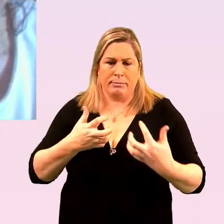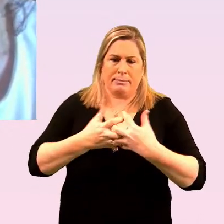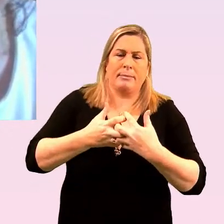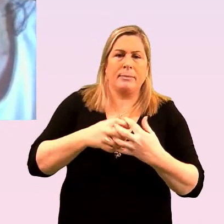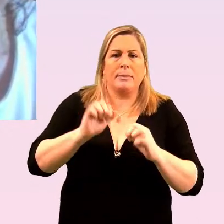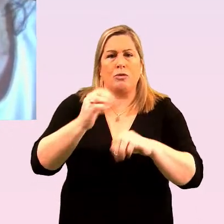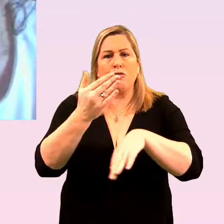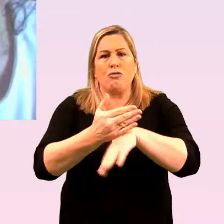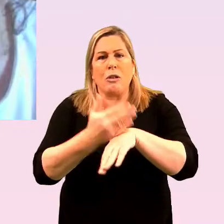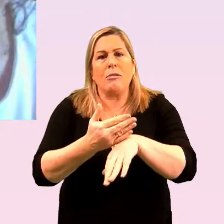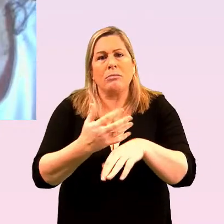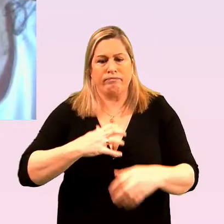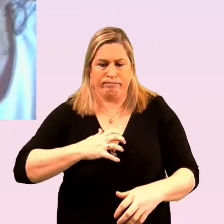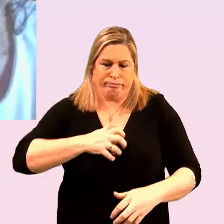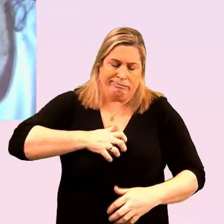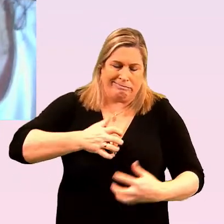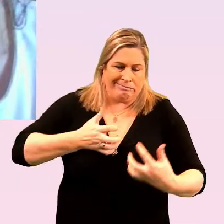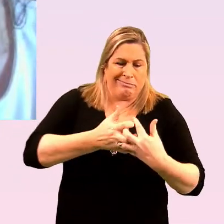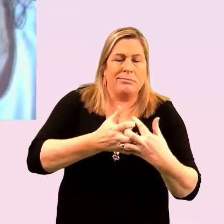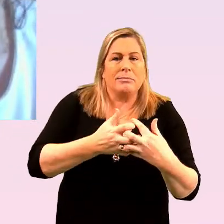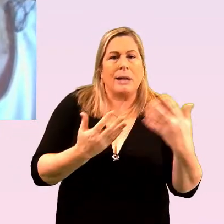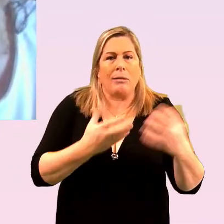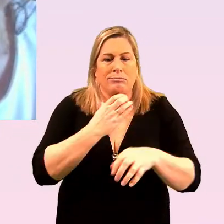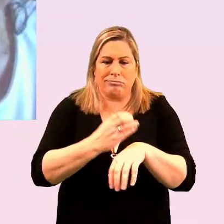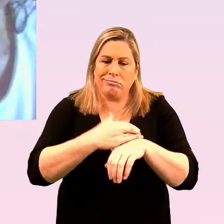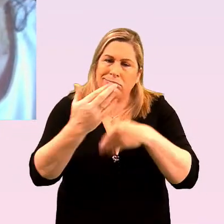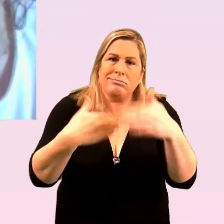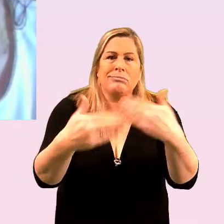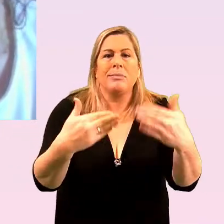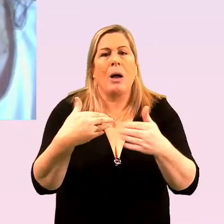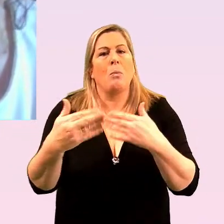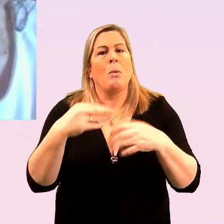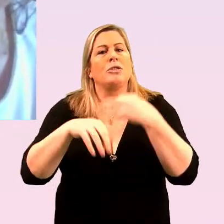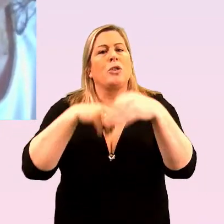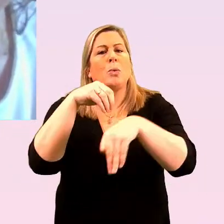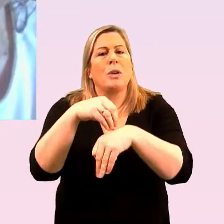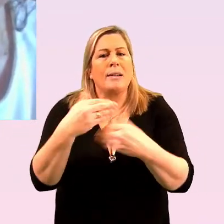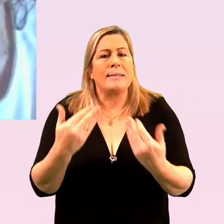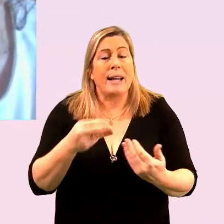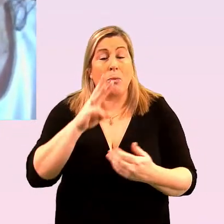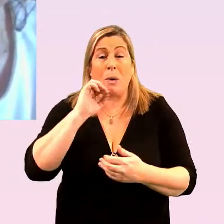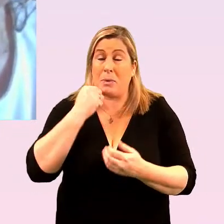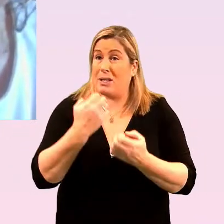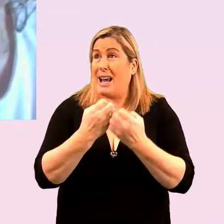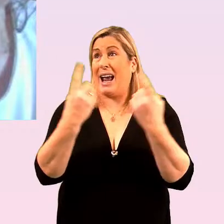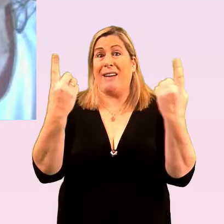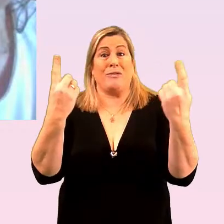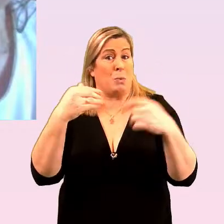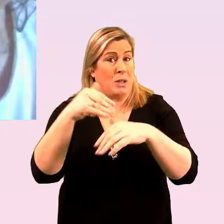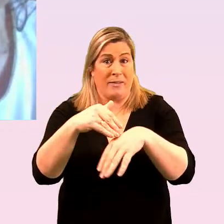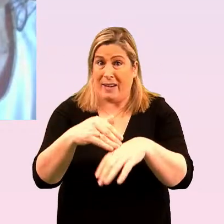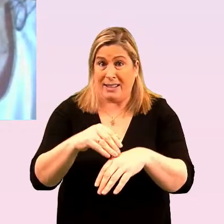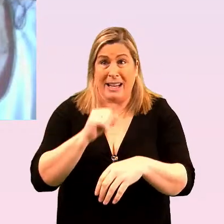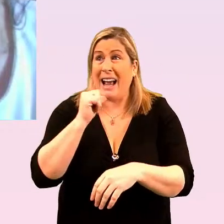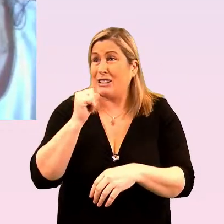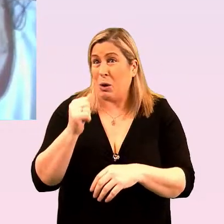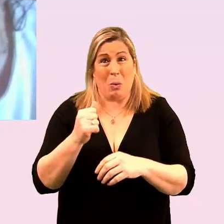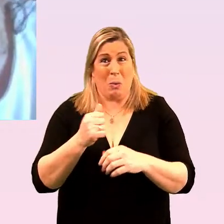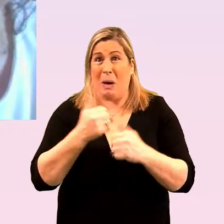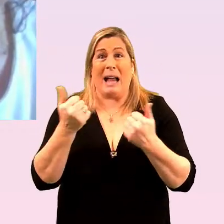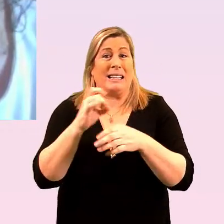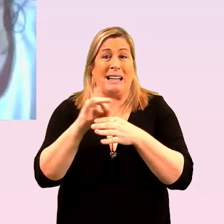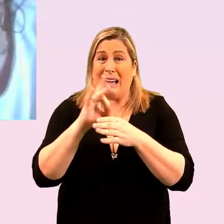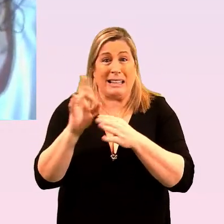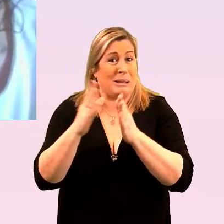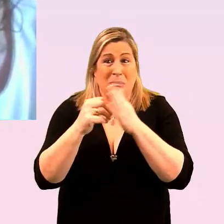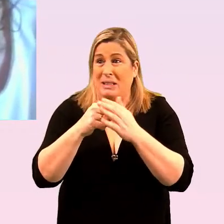your career to the current climate and what's going on now? I suppose because everybody has been affected, no industry is not affected. Siobhan, how has COVID